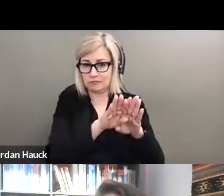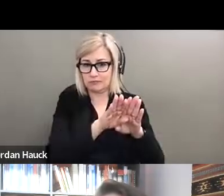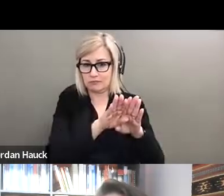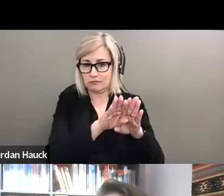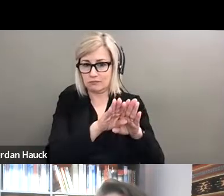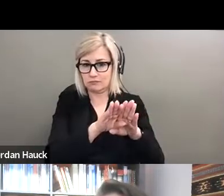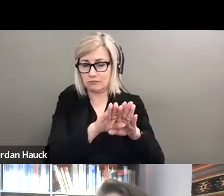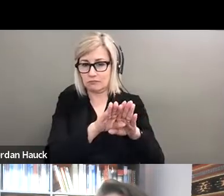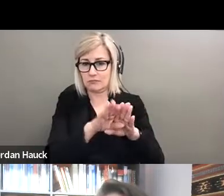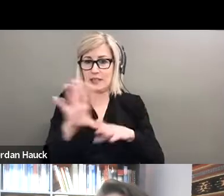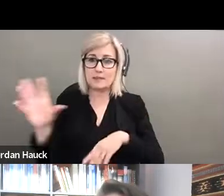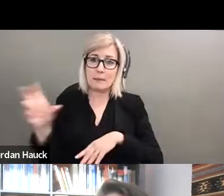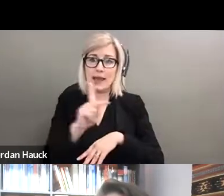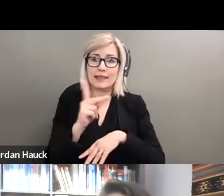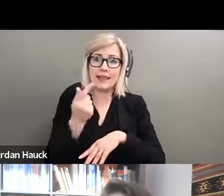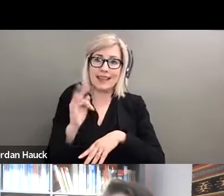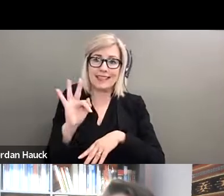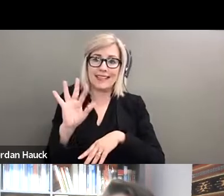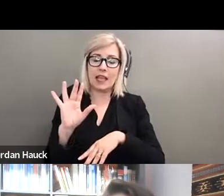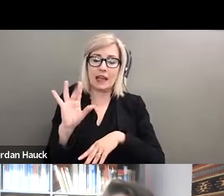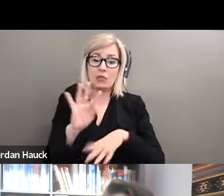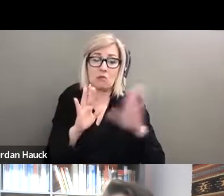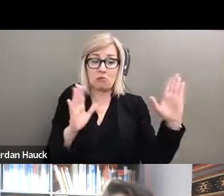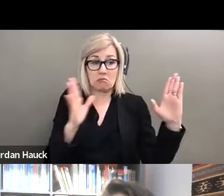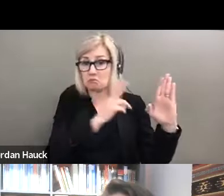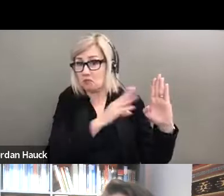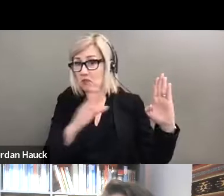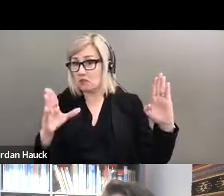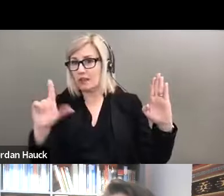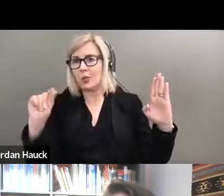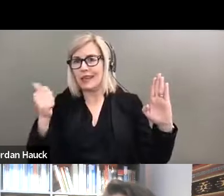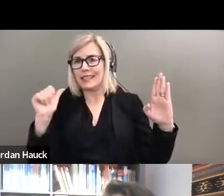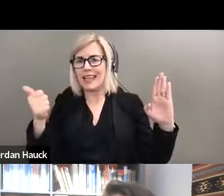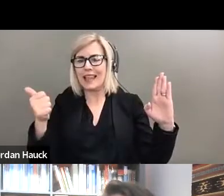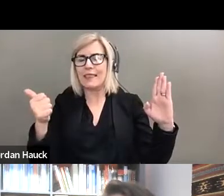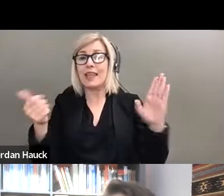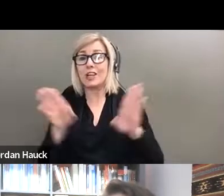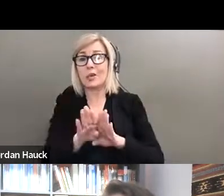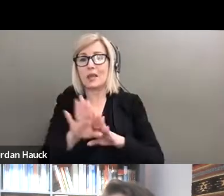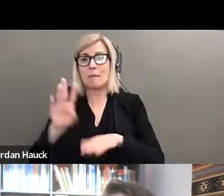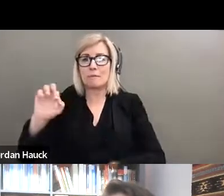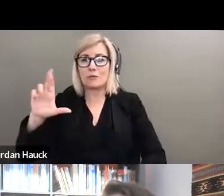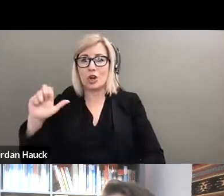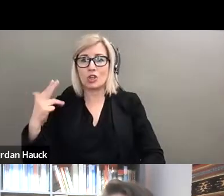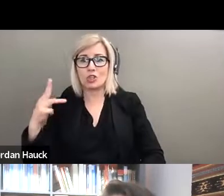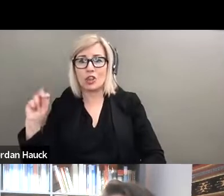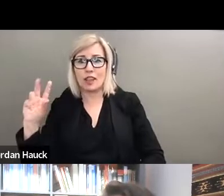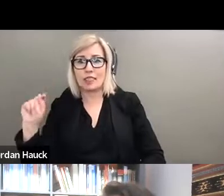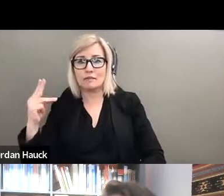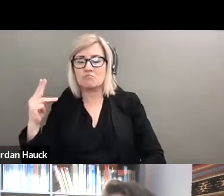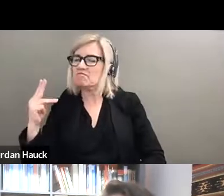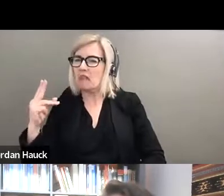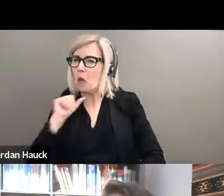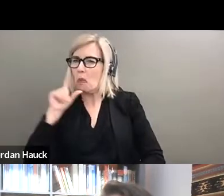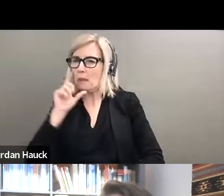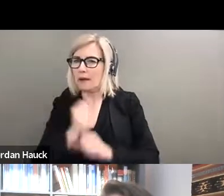back to 1984, and it was in 2010, they adjourned on March 30th. So I don't think we're going to make that this